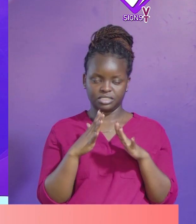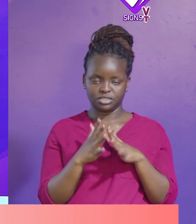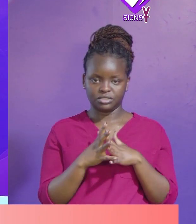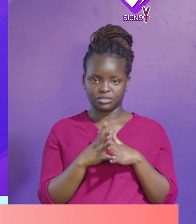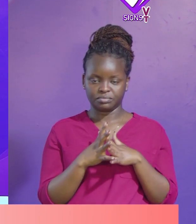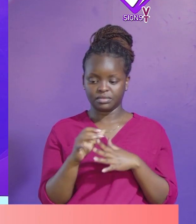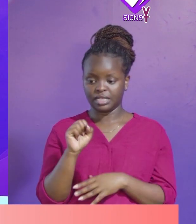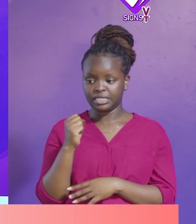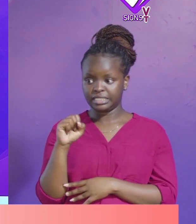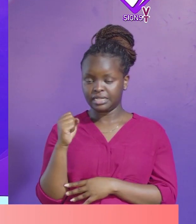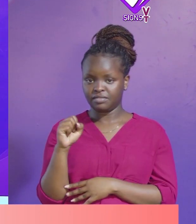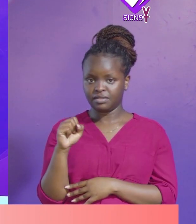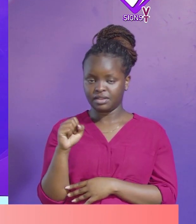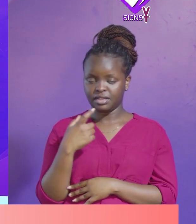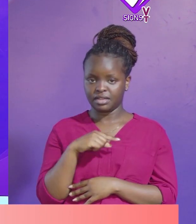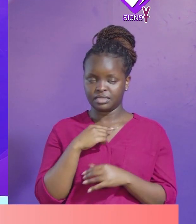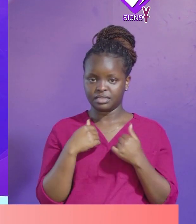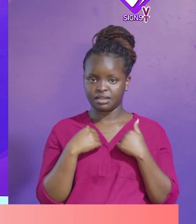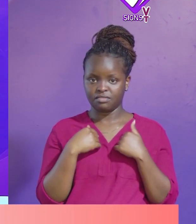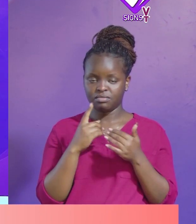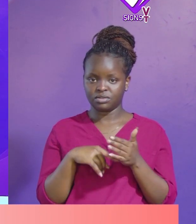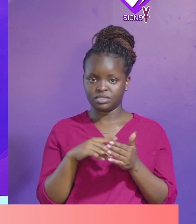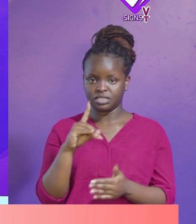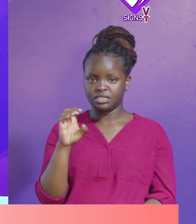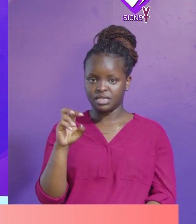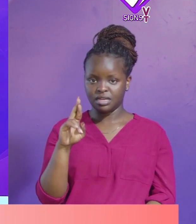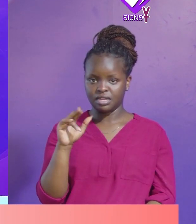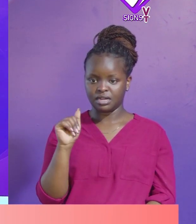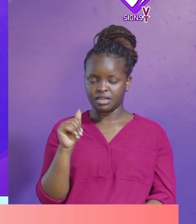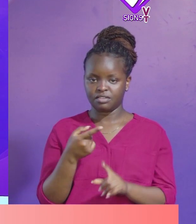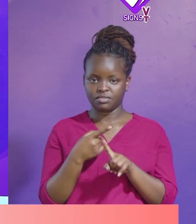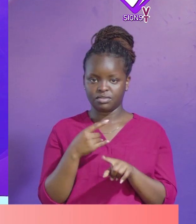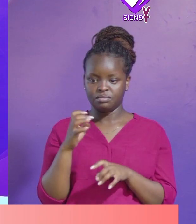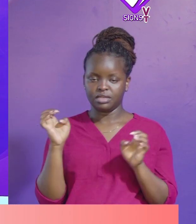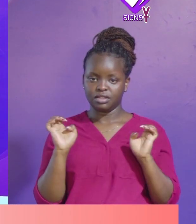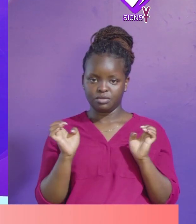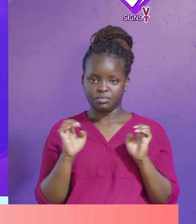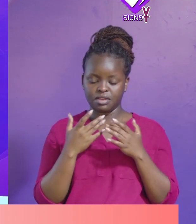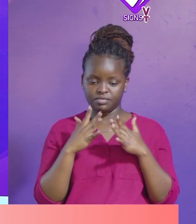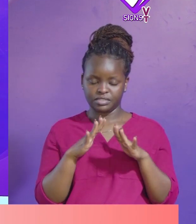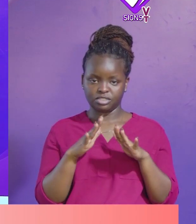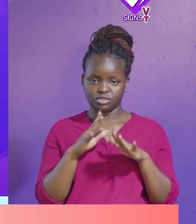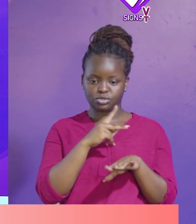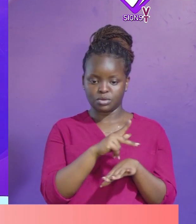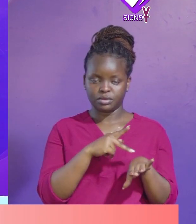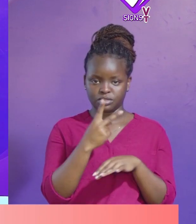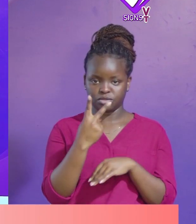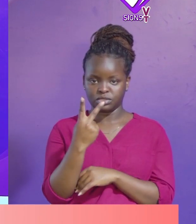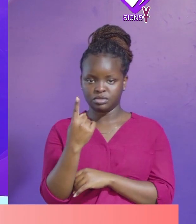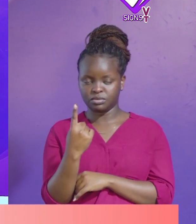Silver, we had Dera Dida from Ethiopia. She finished in 2 hours,